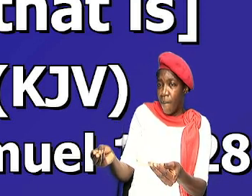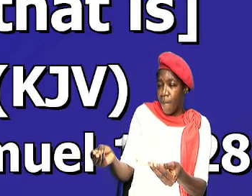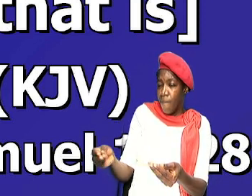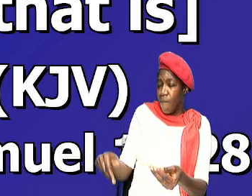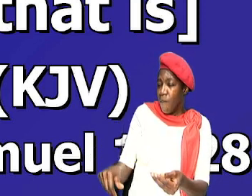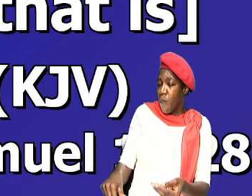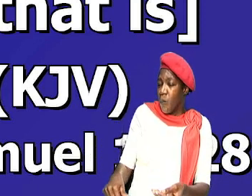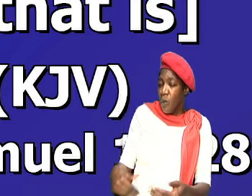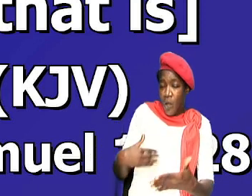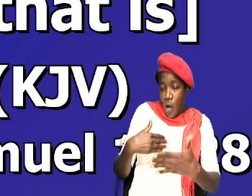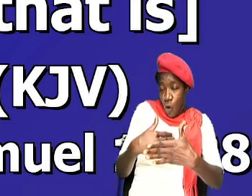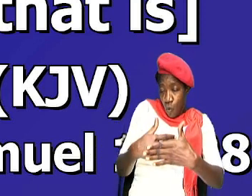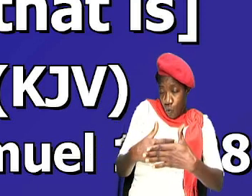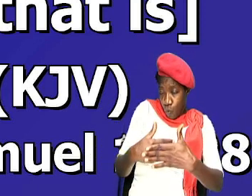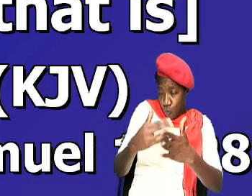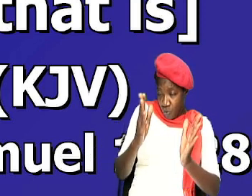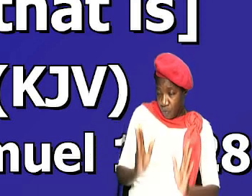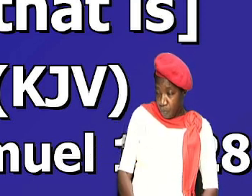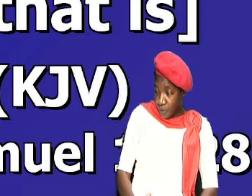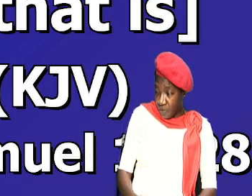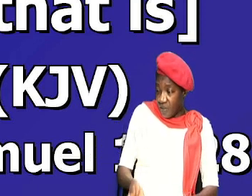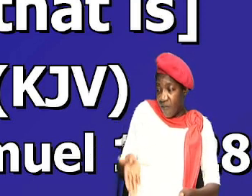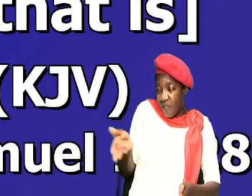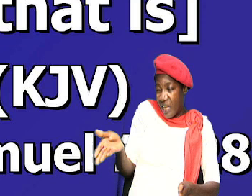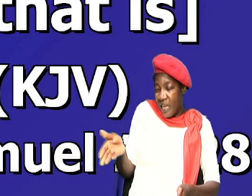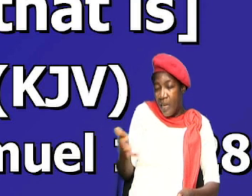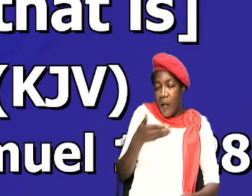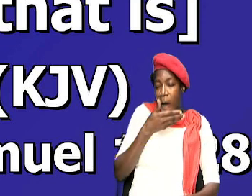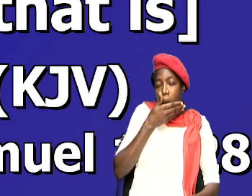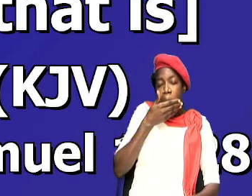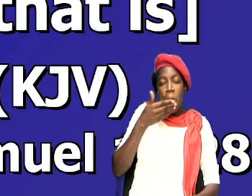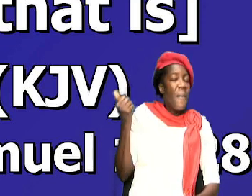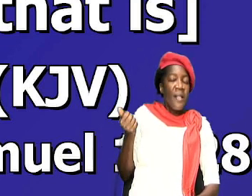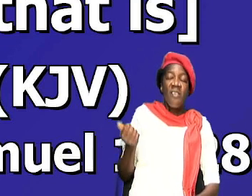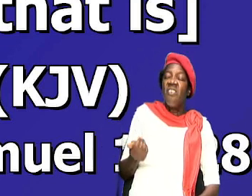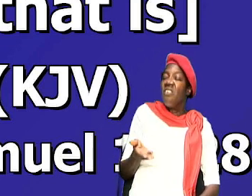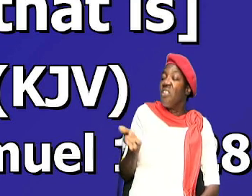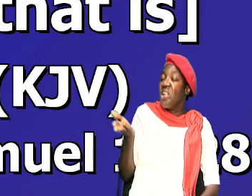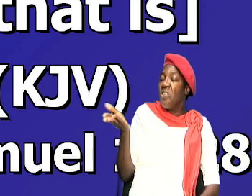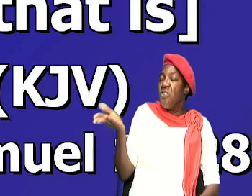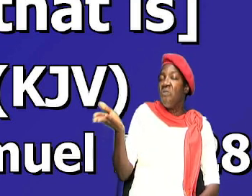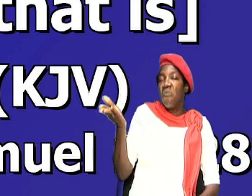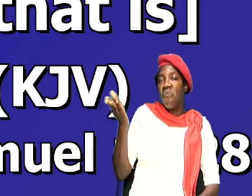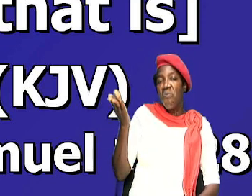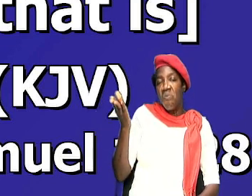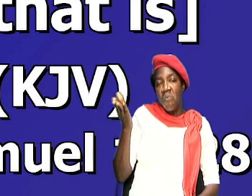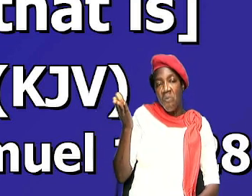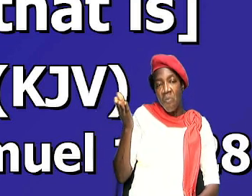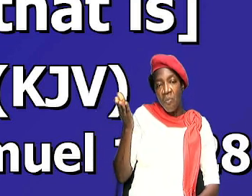given it to a neighbor of thine that is better than thou.